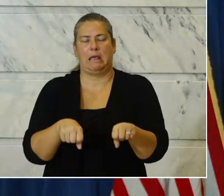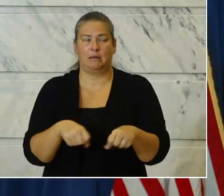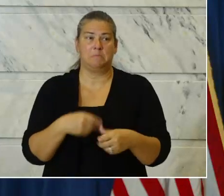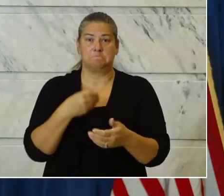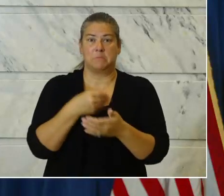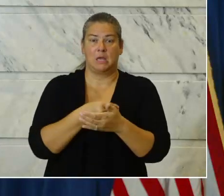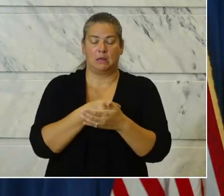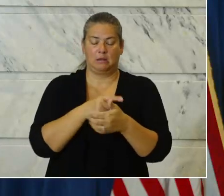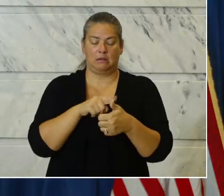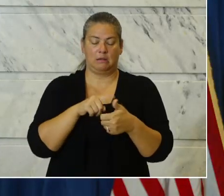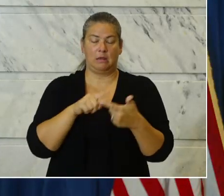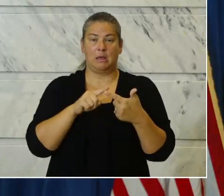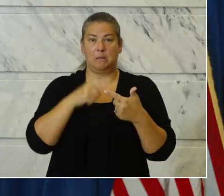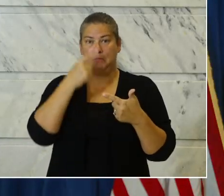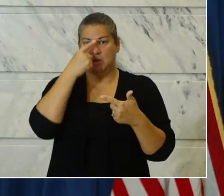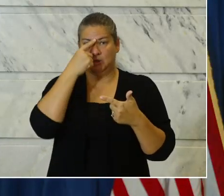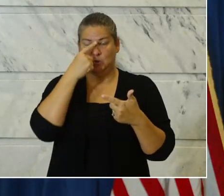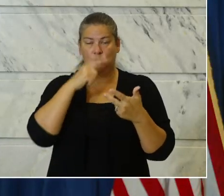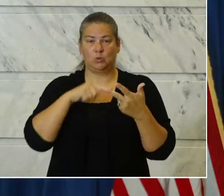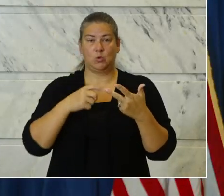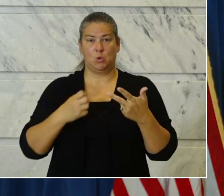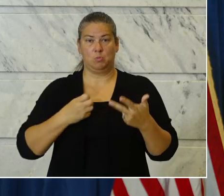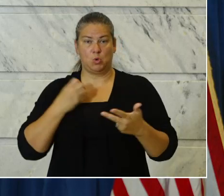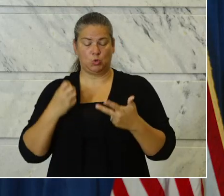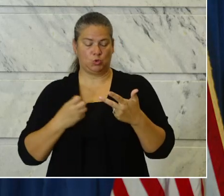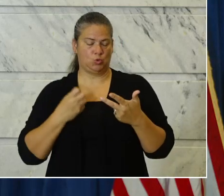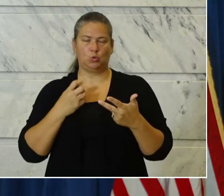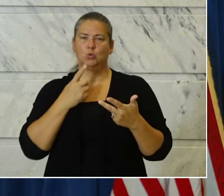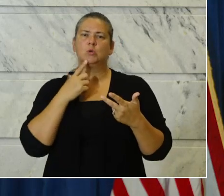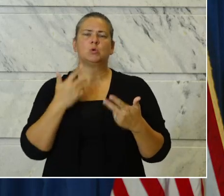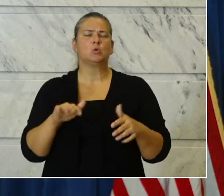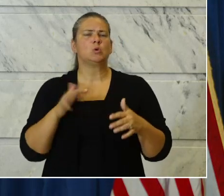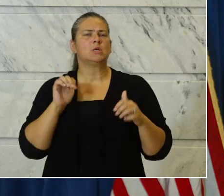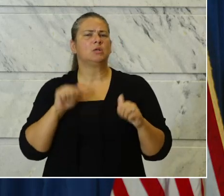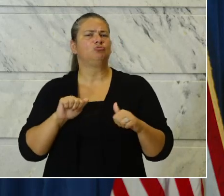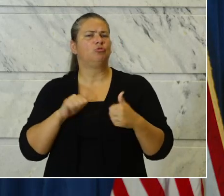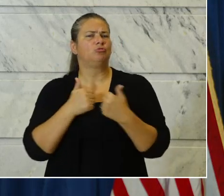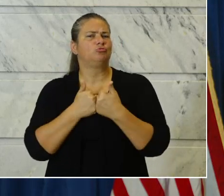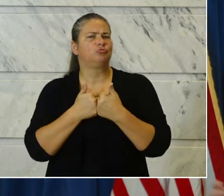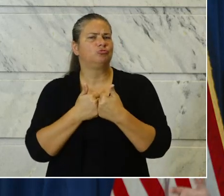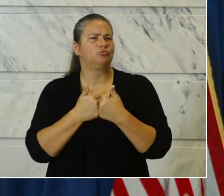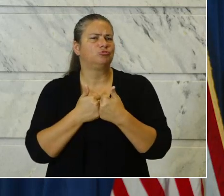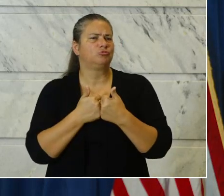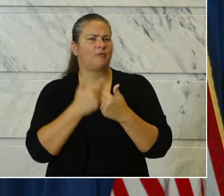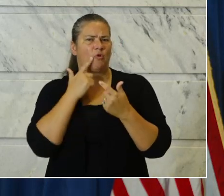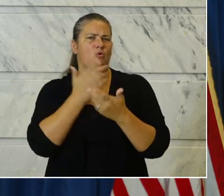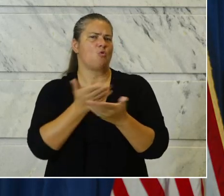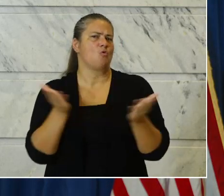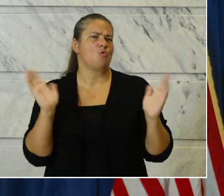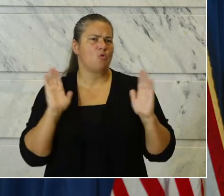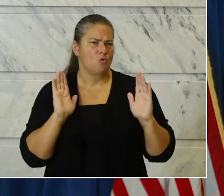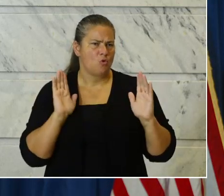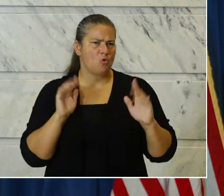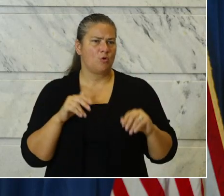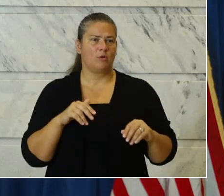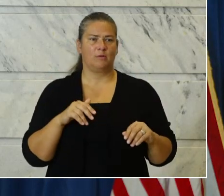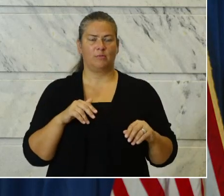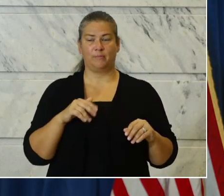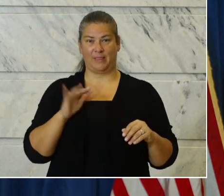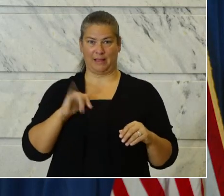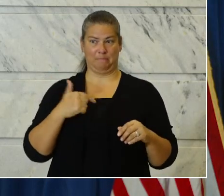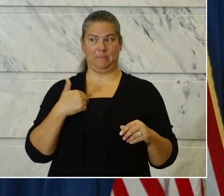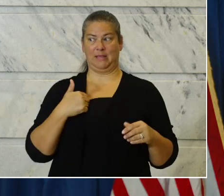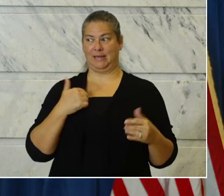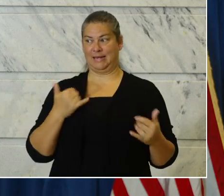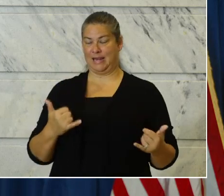mentally, it's emotionally, and boy, that can be challenging. And we're seeing it being challenging on everybody, including me right now, on